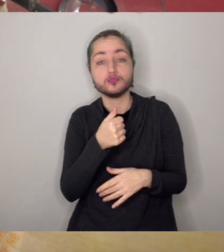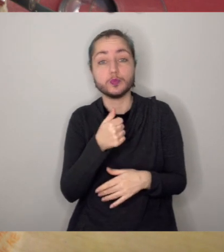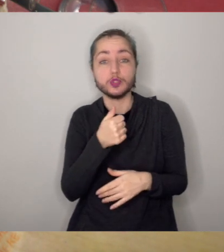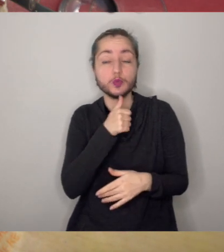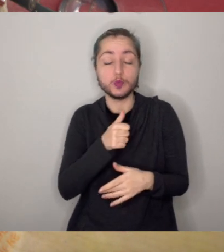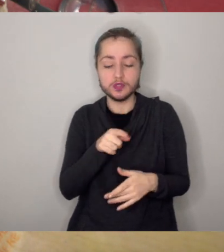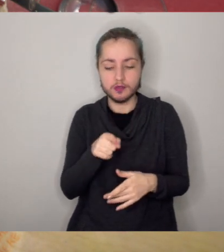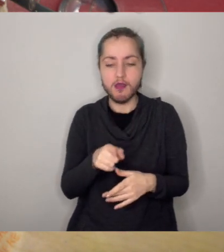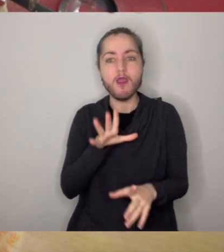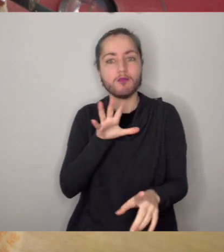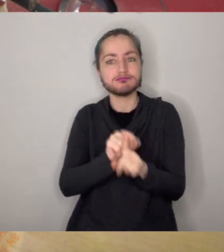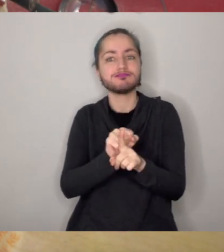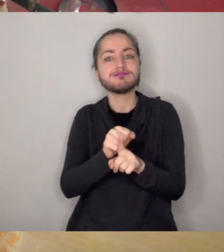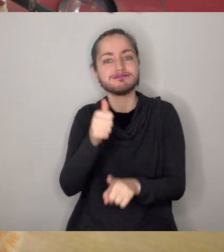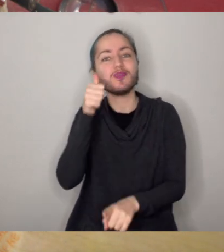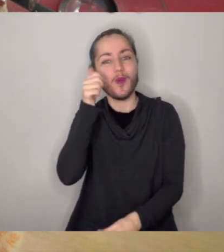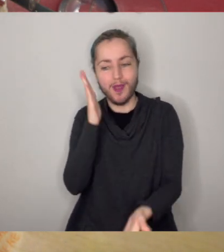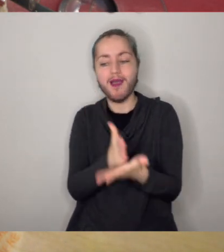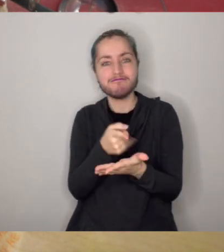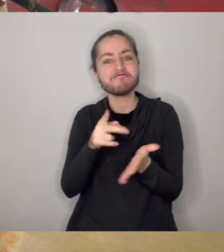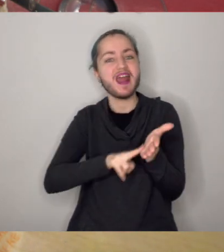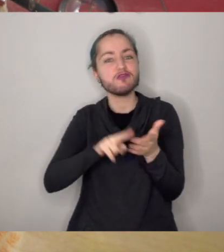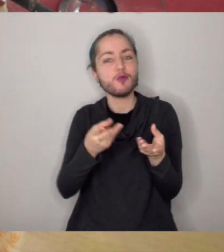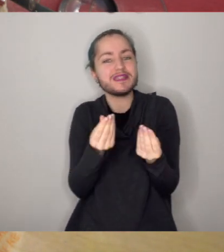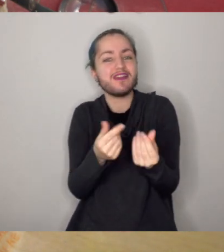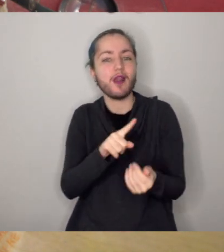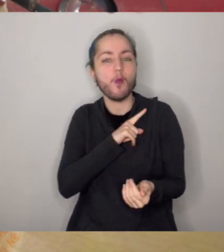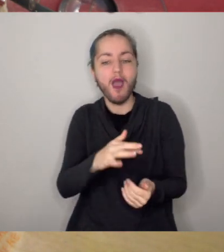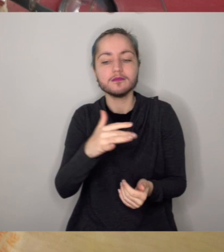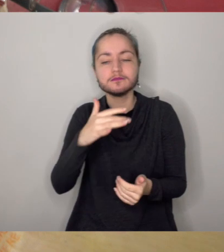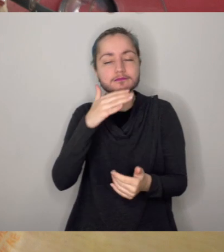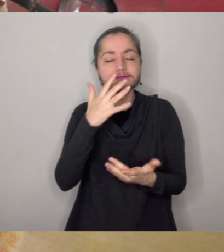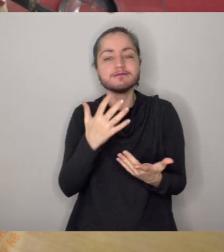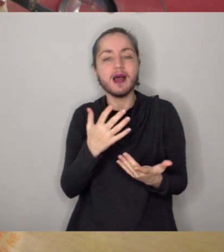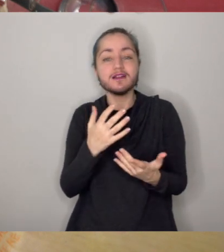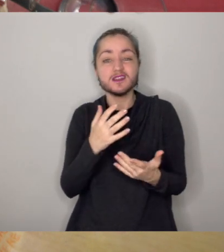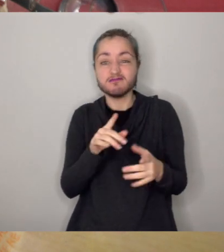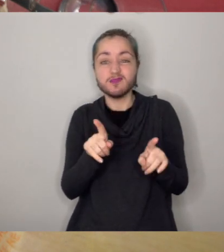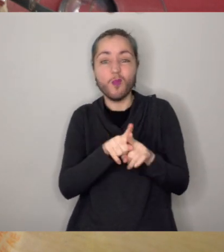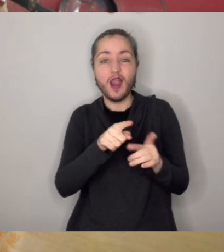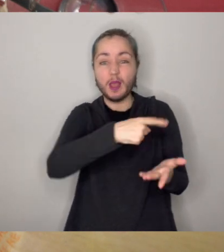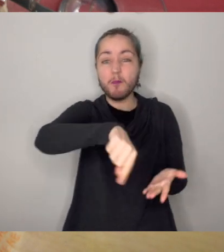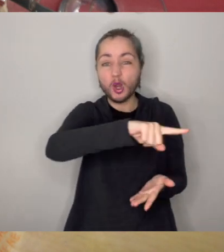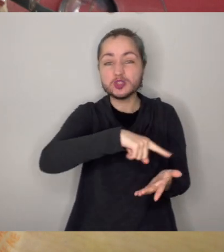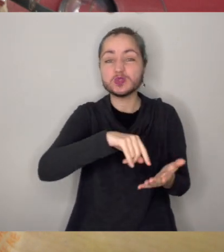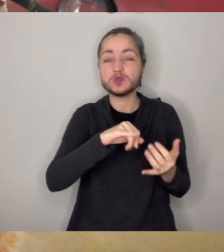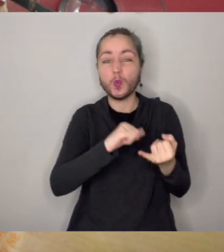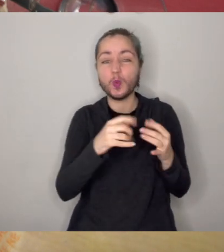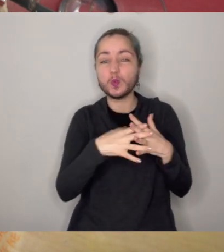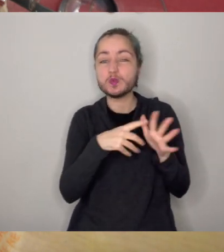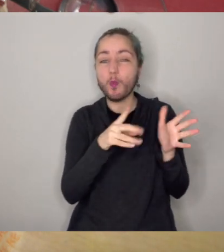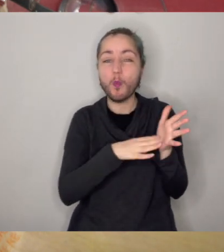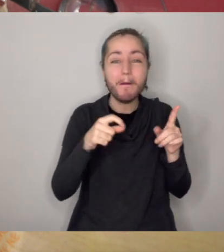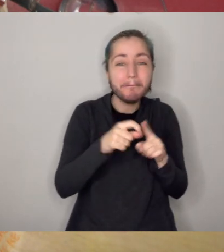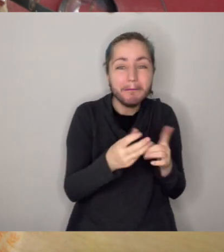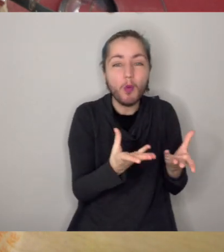And when you're using it, you will really know that it is a natural material because it smells a little bit like a